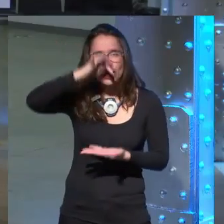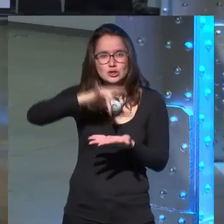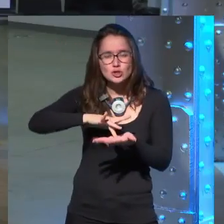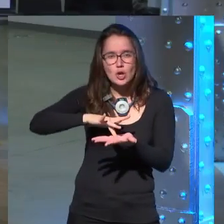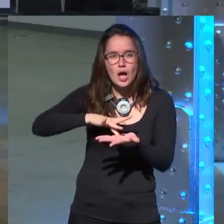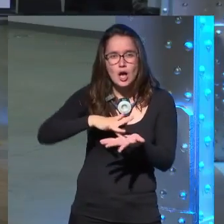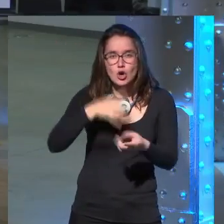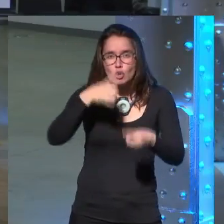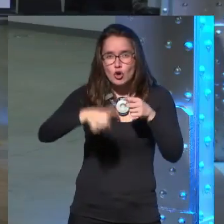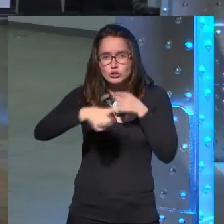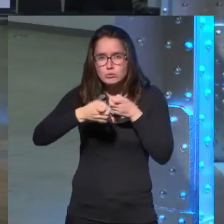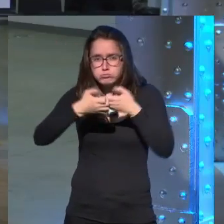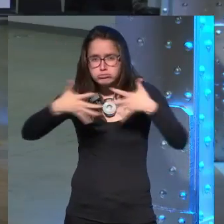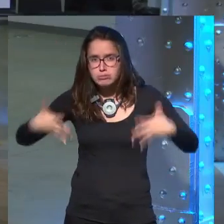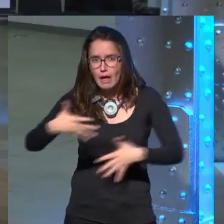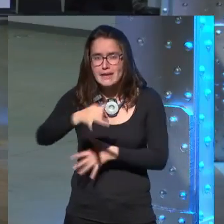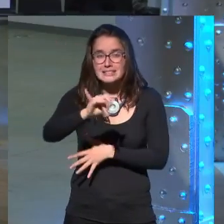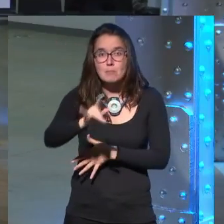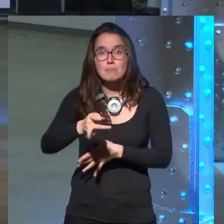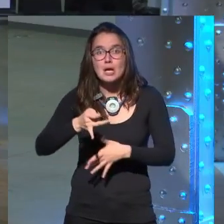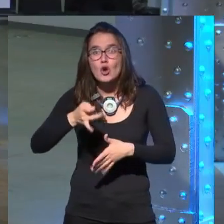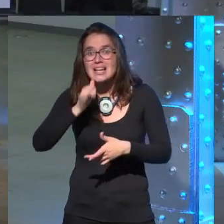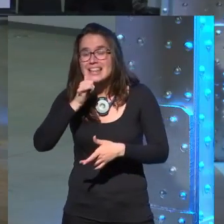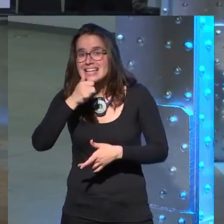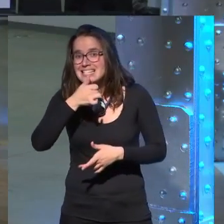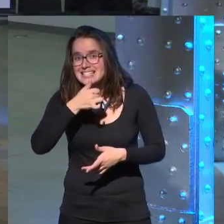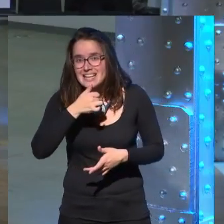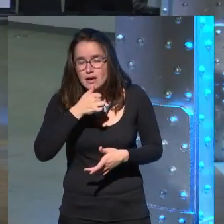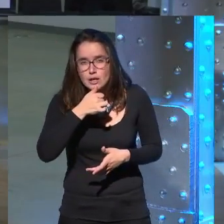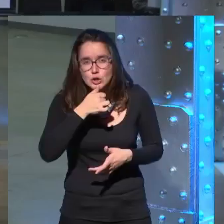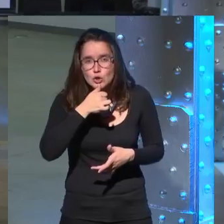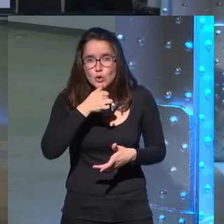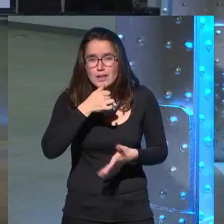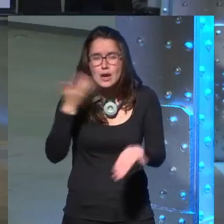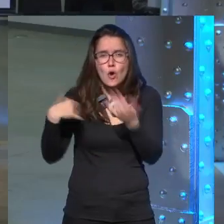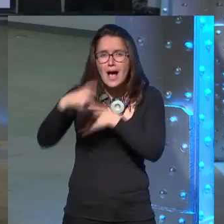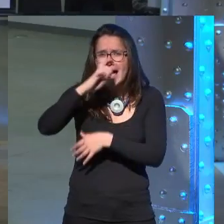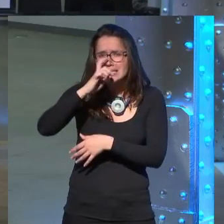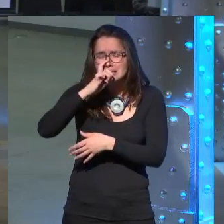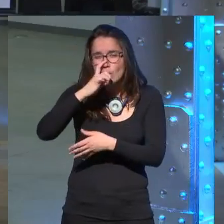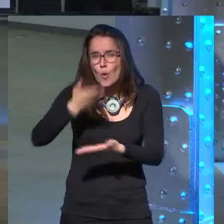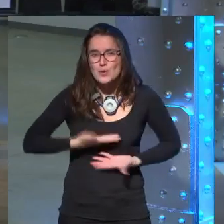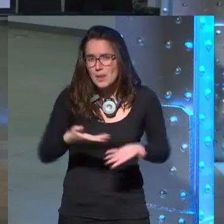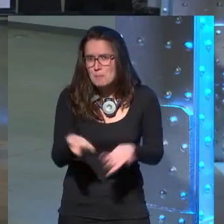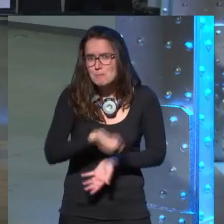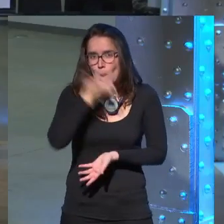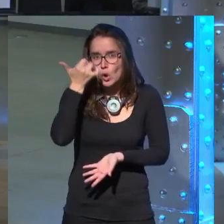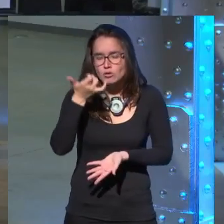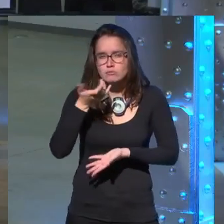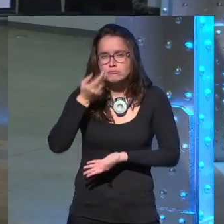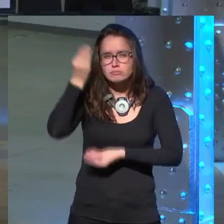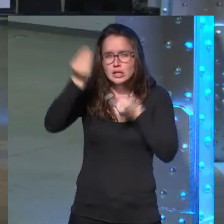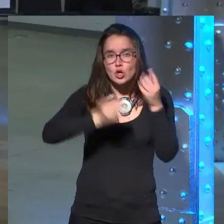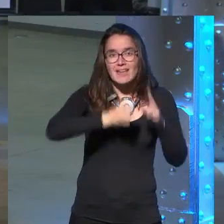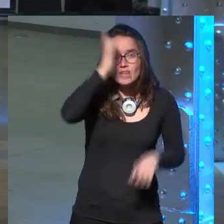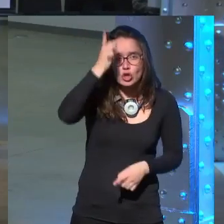hardly brings us closer to the secret of the old one. I am at all events convinced that he does not play dice." But if you talk